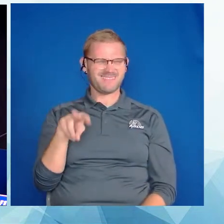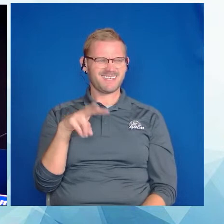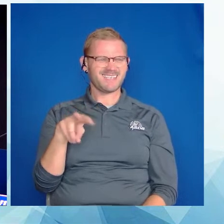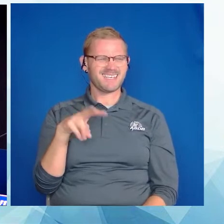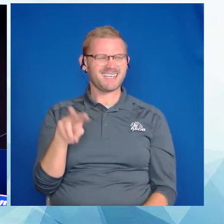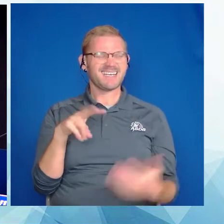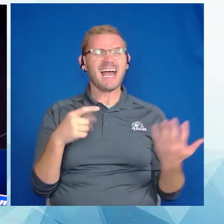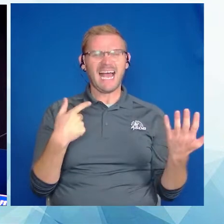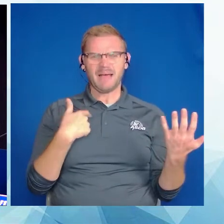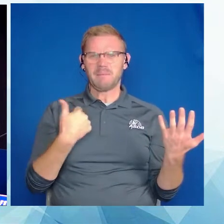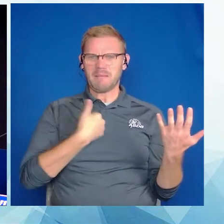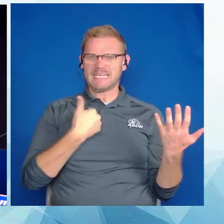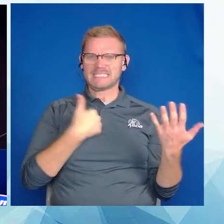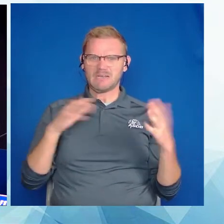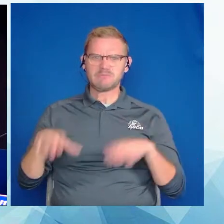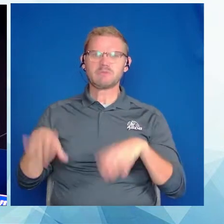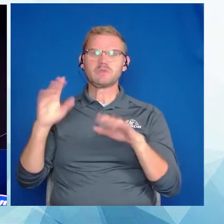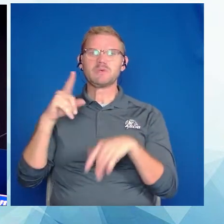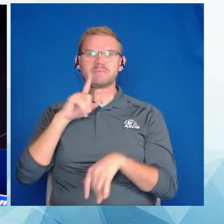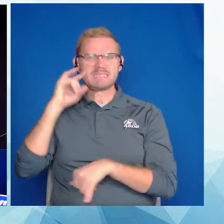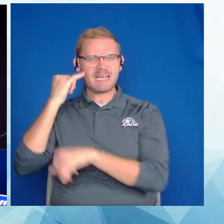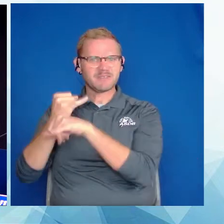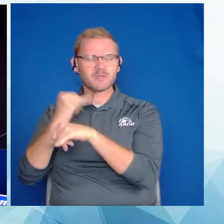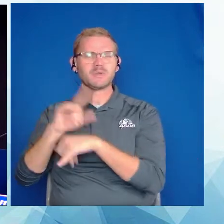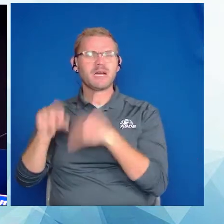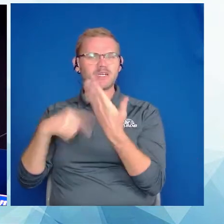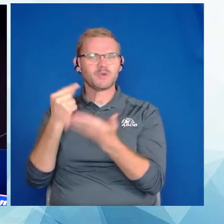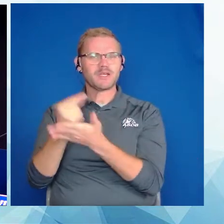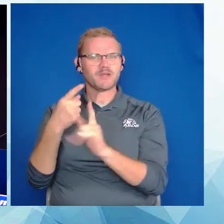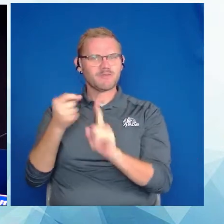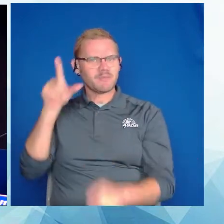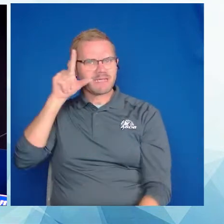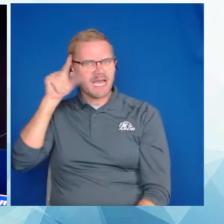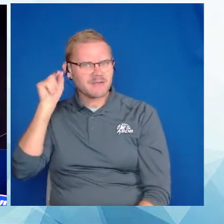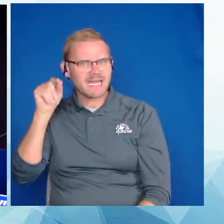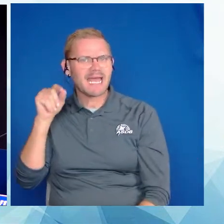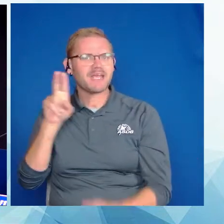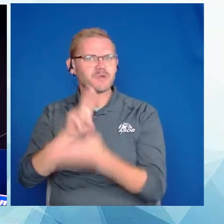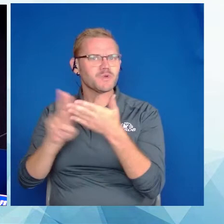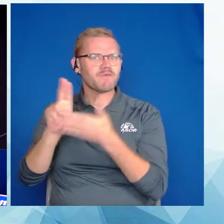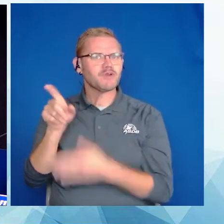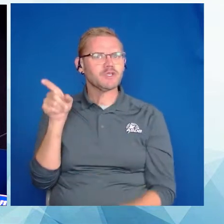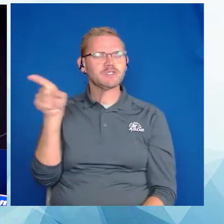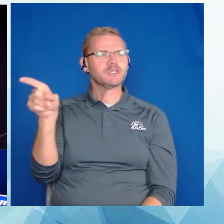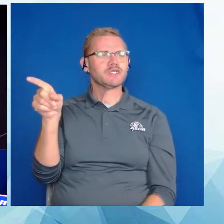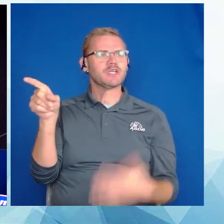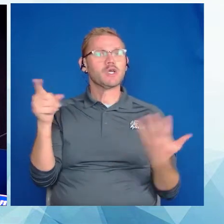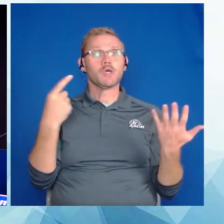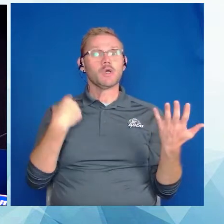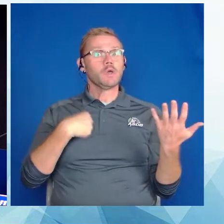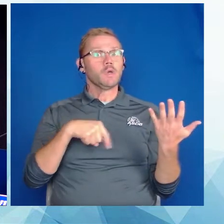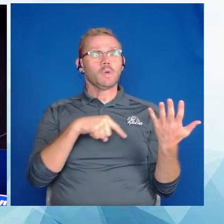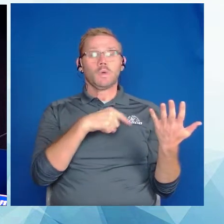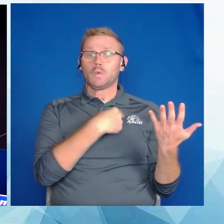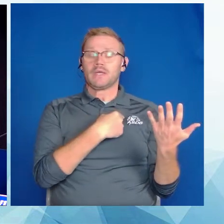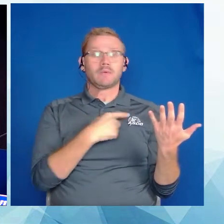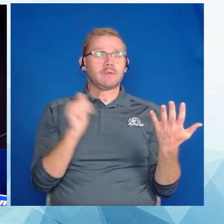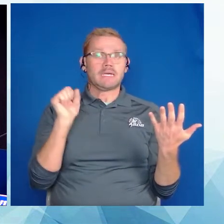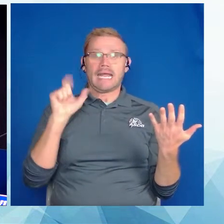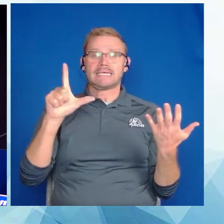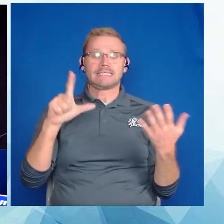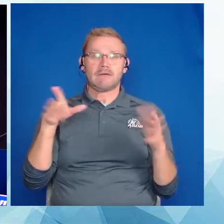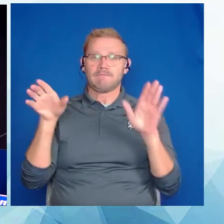I went to a school for the deaf, and I graduated from Gallaudet, and we were a very